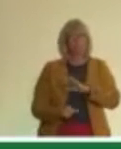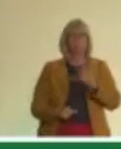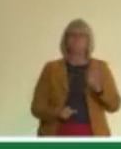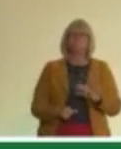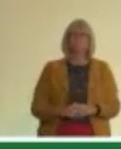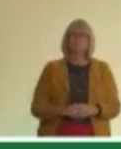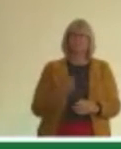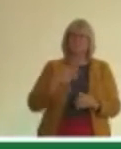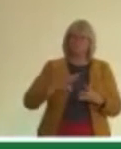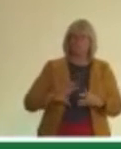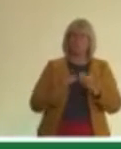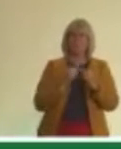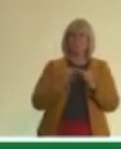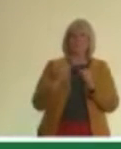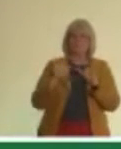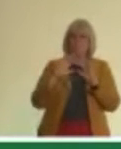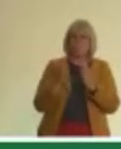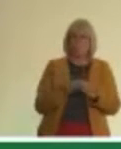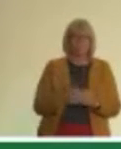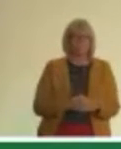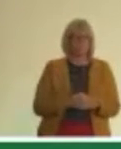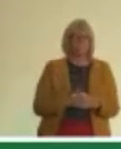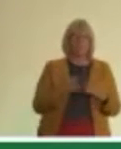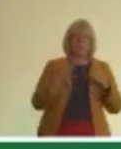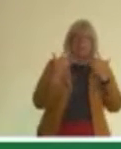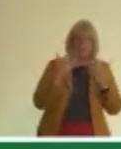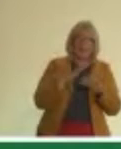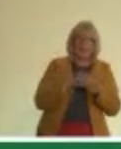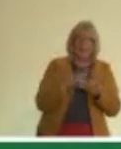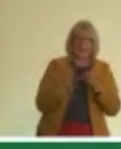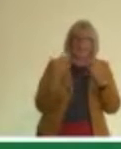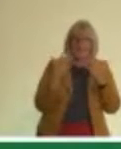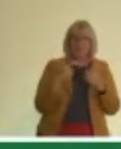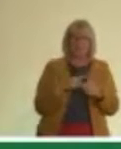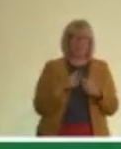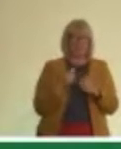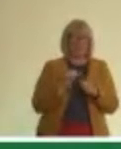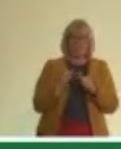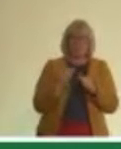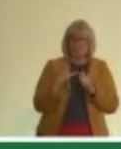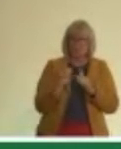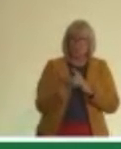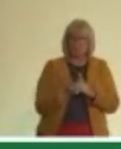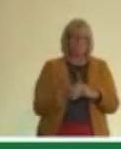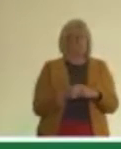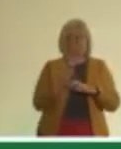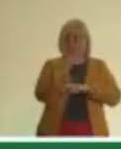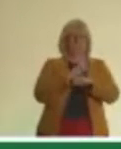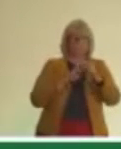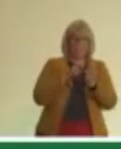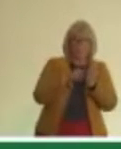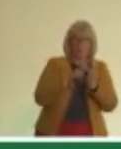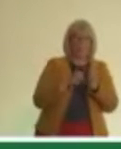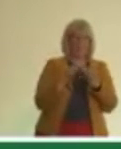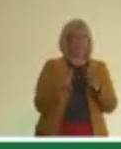about investing in cleaner air, more cohesive communities, better ways of getting around through walking, transport, public transport. It's